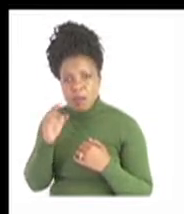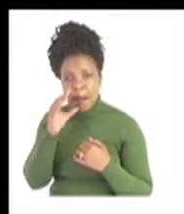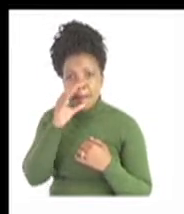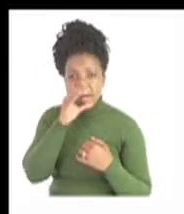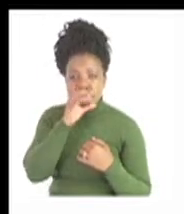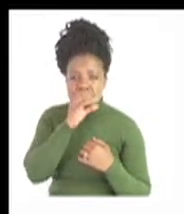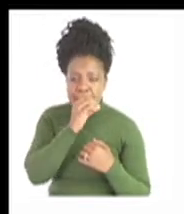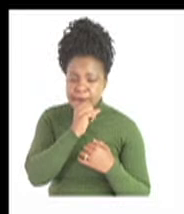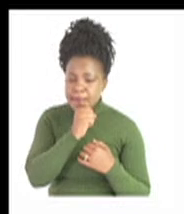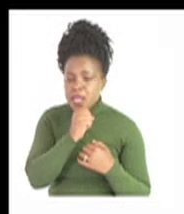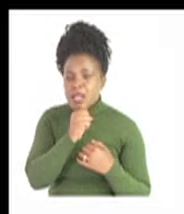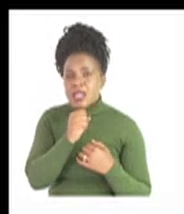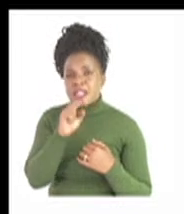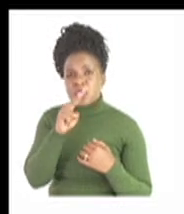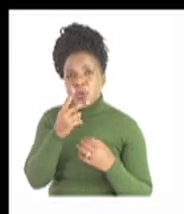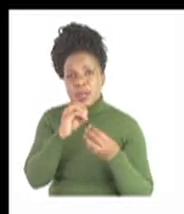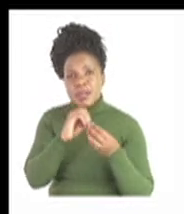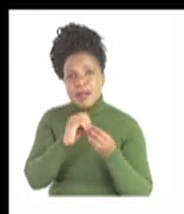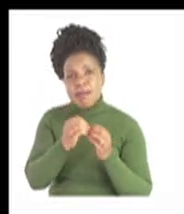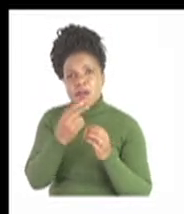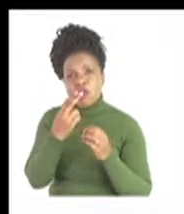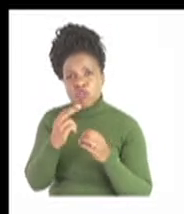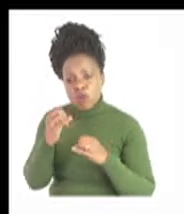out any number.